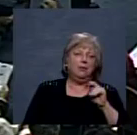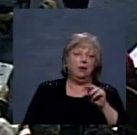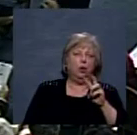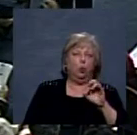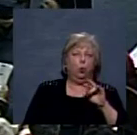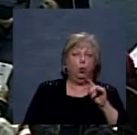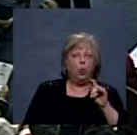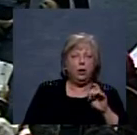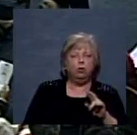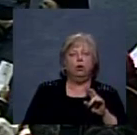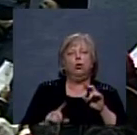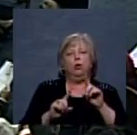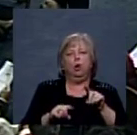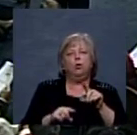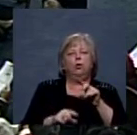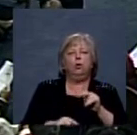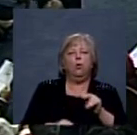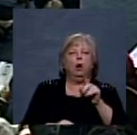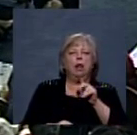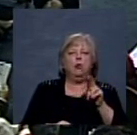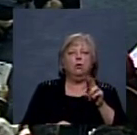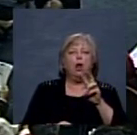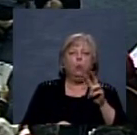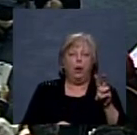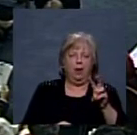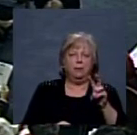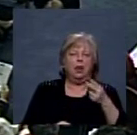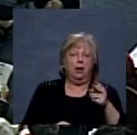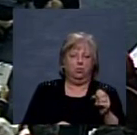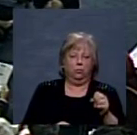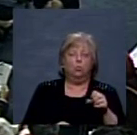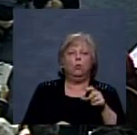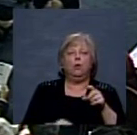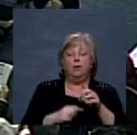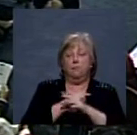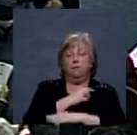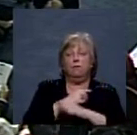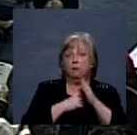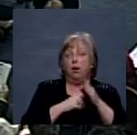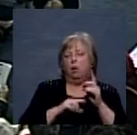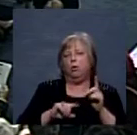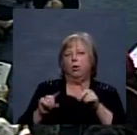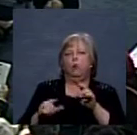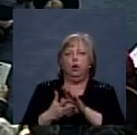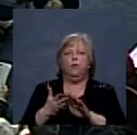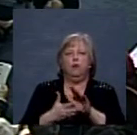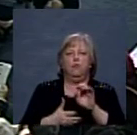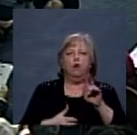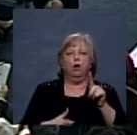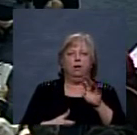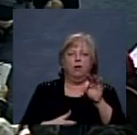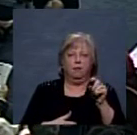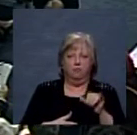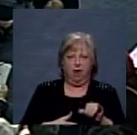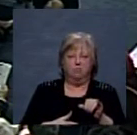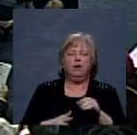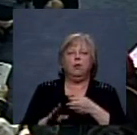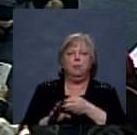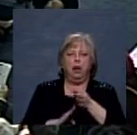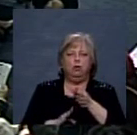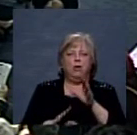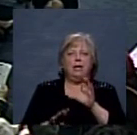at North Little Rock High School West Campus. This fall, she will be attending the University of Arkansas, Fayetteville, majoring